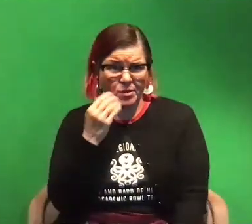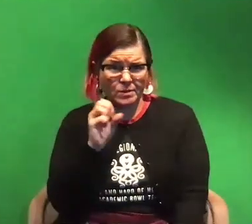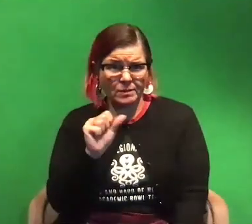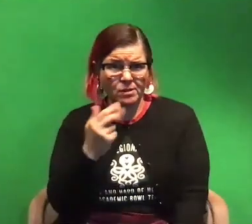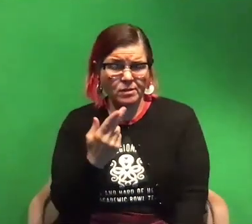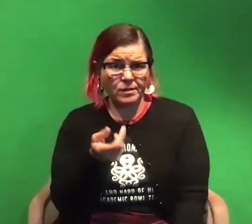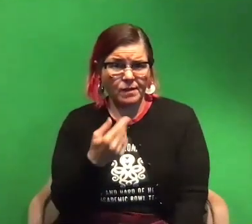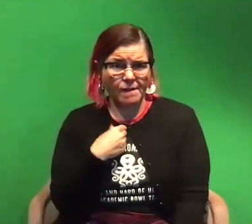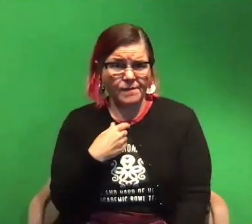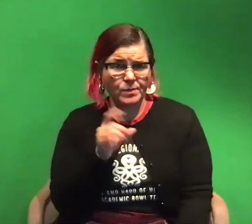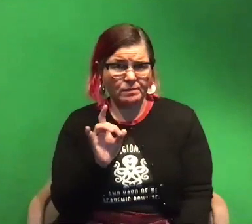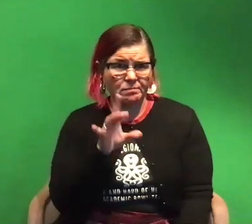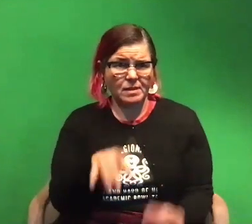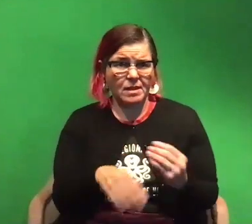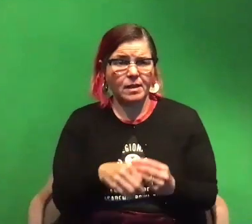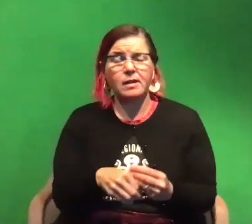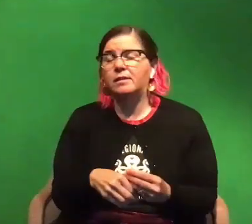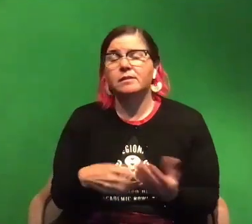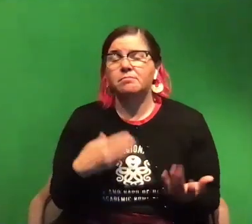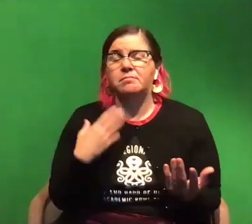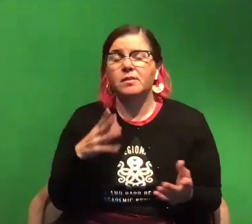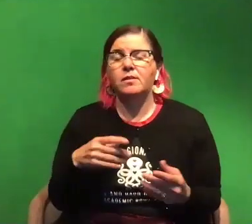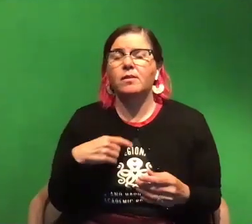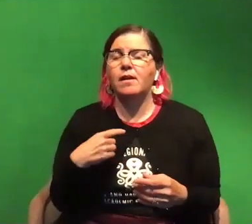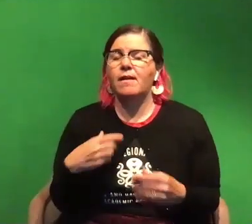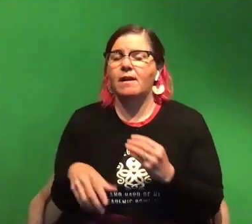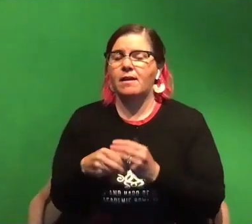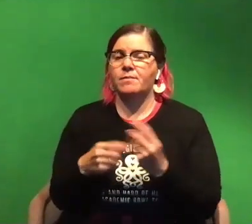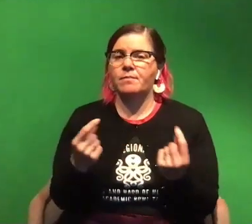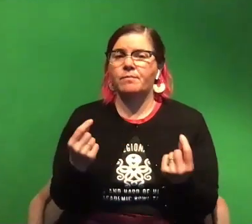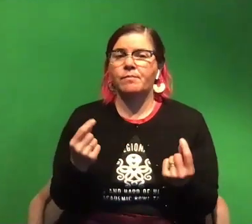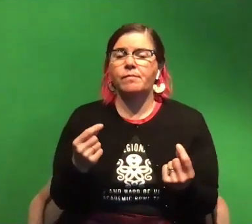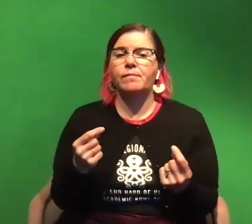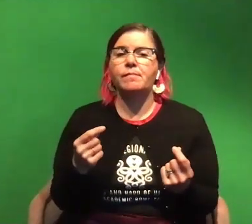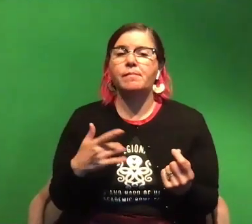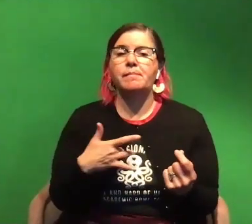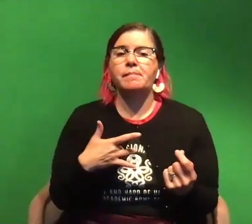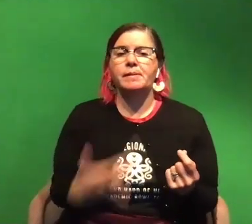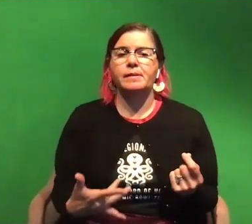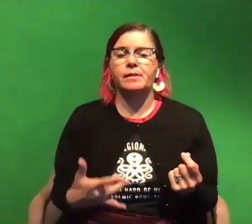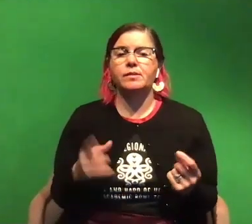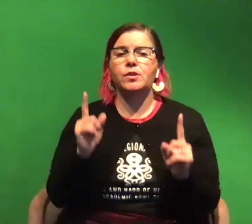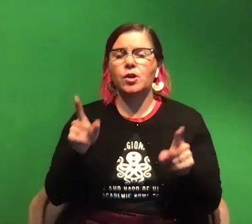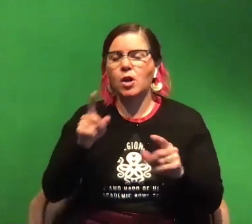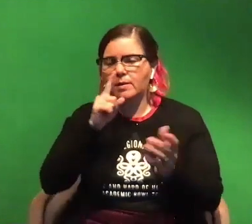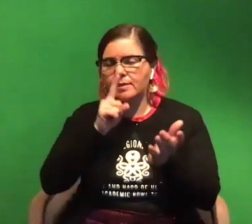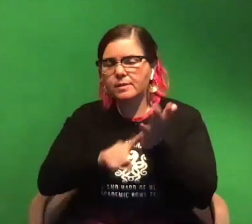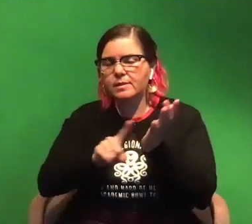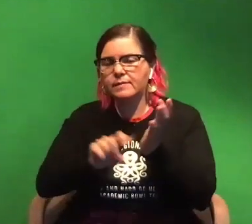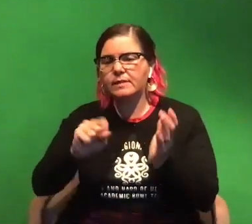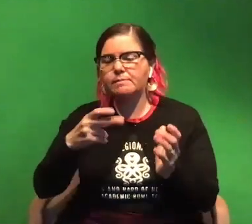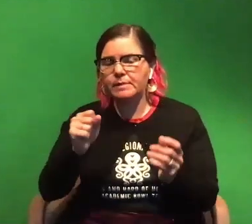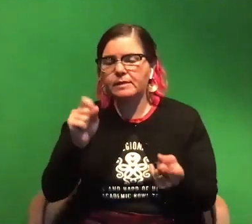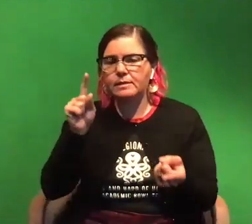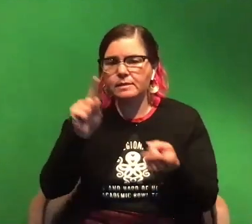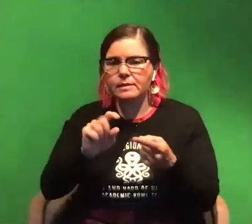Do you have anything to add to that? I don't. So the only thing I have to add is that a lot of times when you go to look up whether a species is endangered or not,